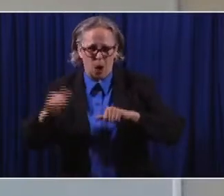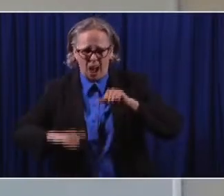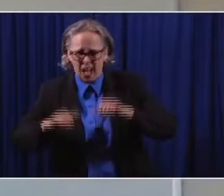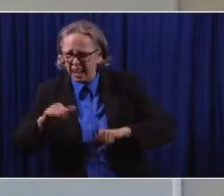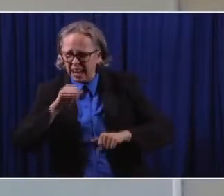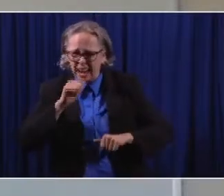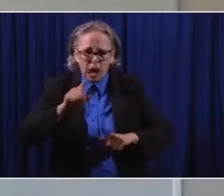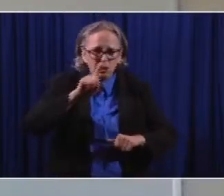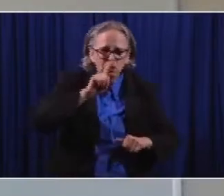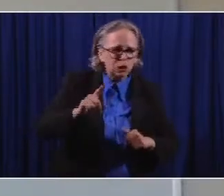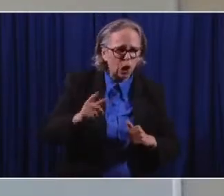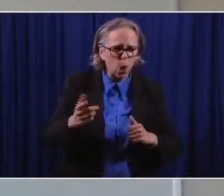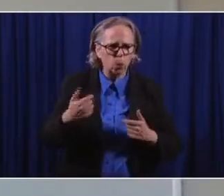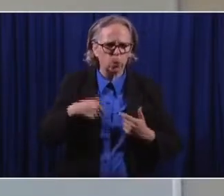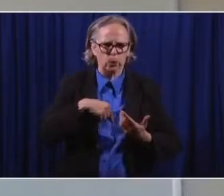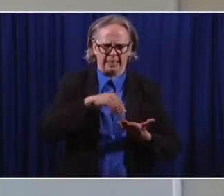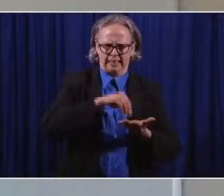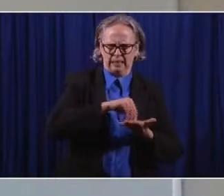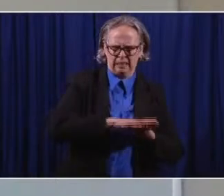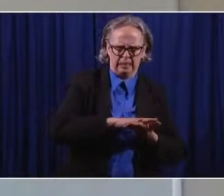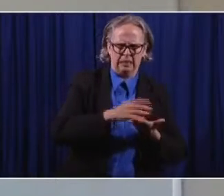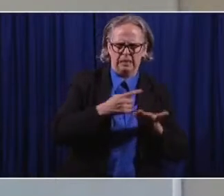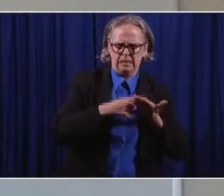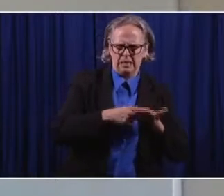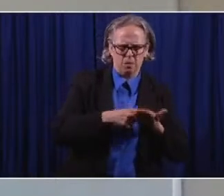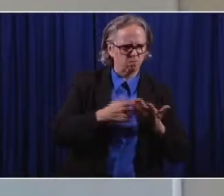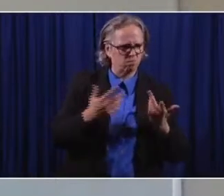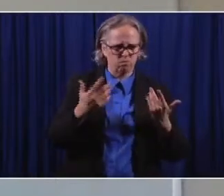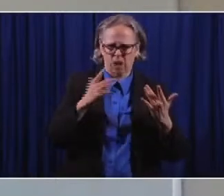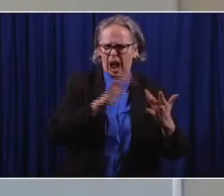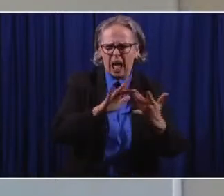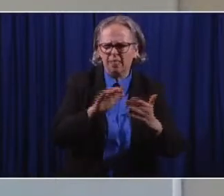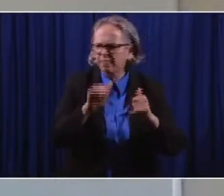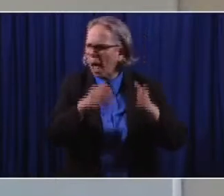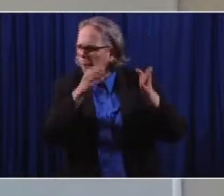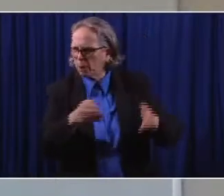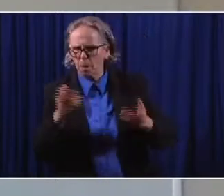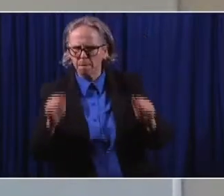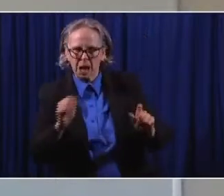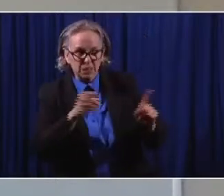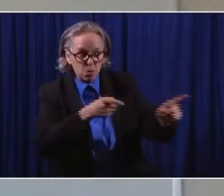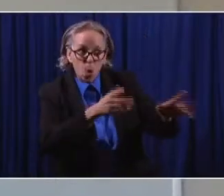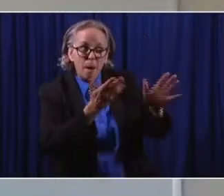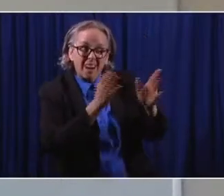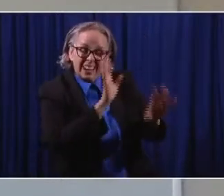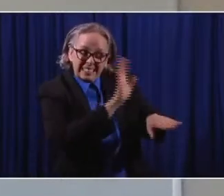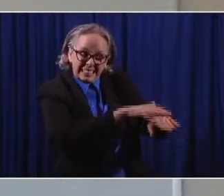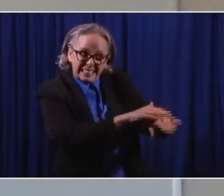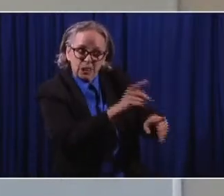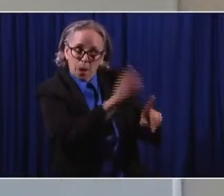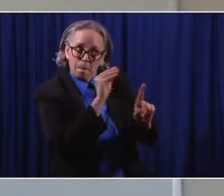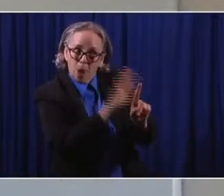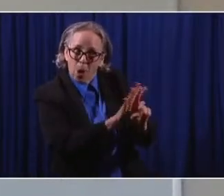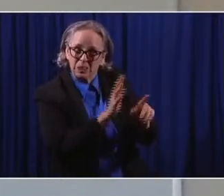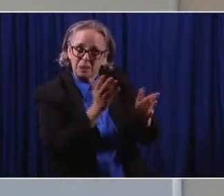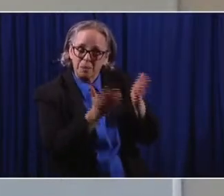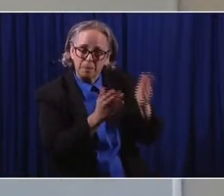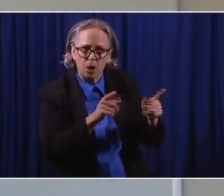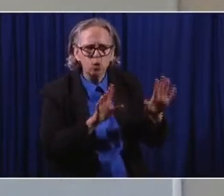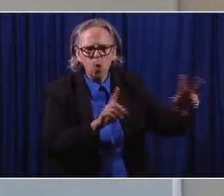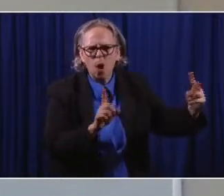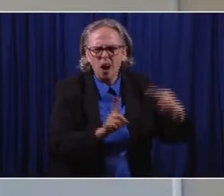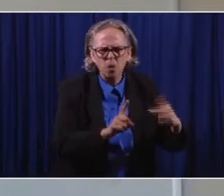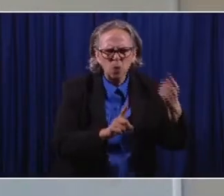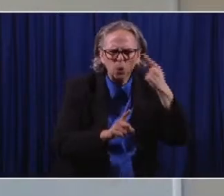talk about it. The team can reach out to the individual, get their side of the story. But yeah, basically the definition of close contact is that